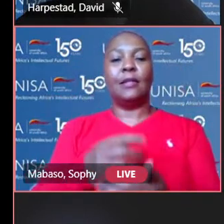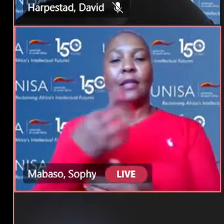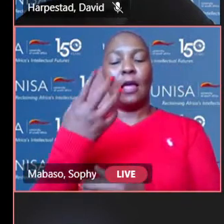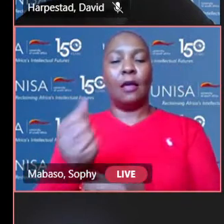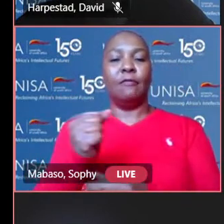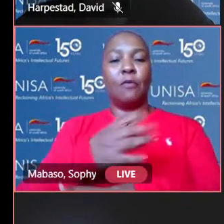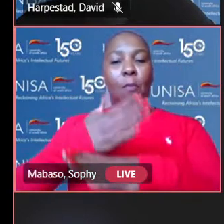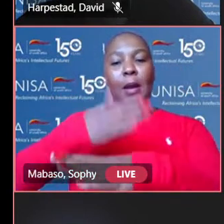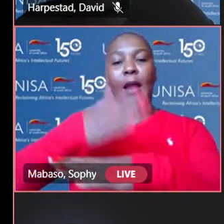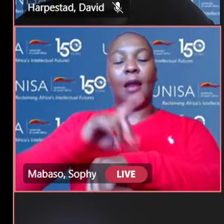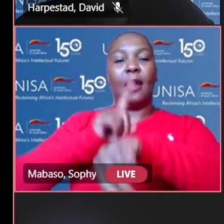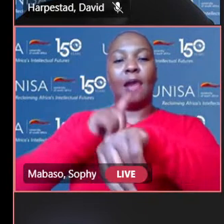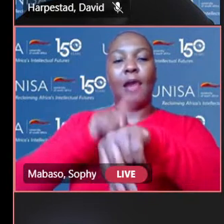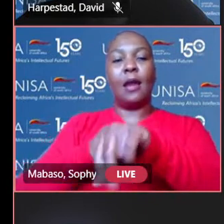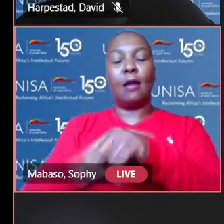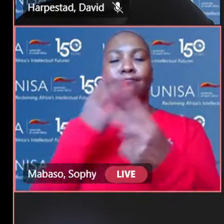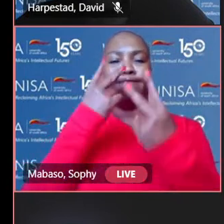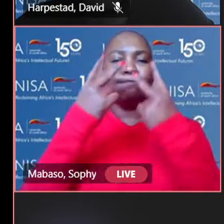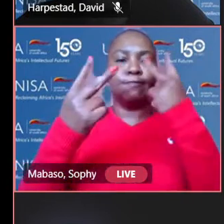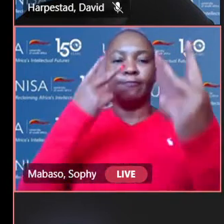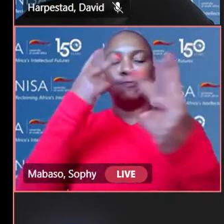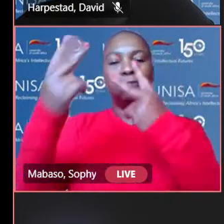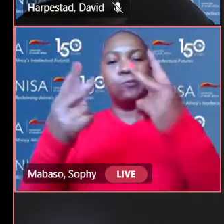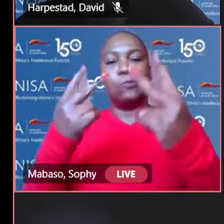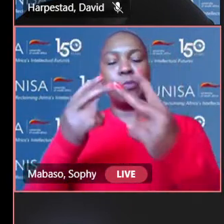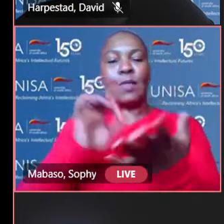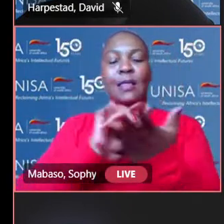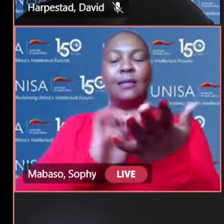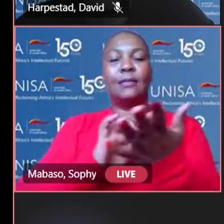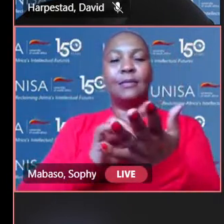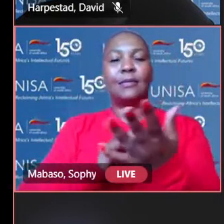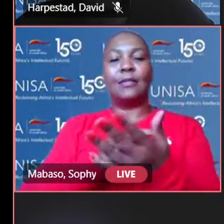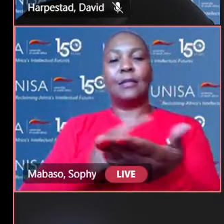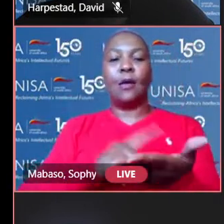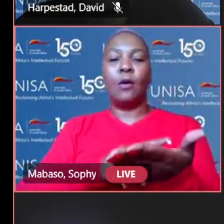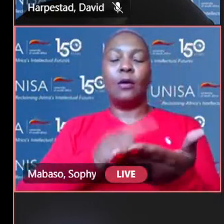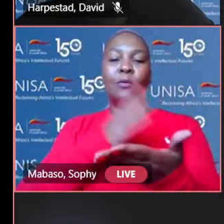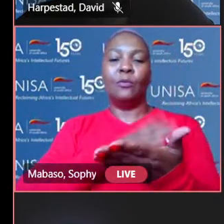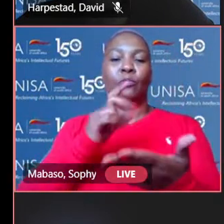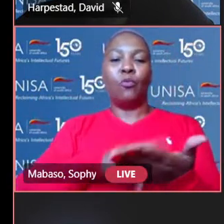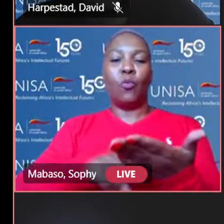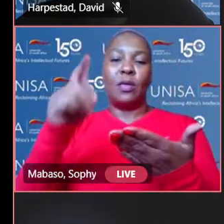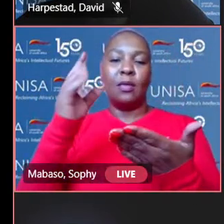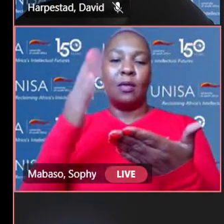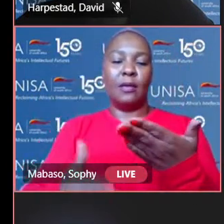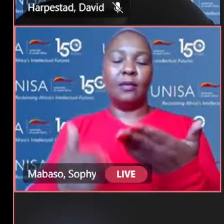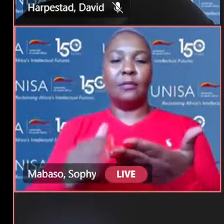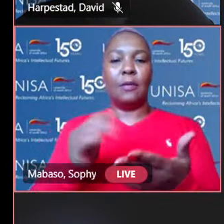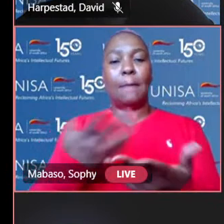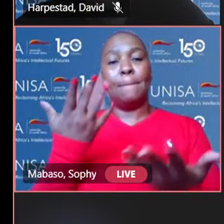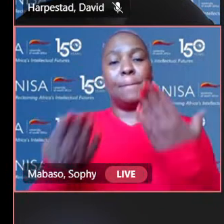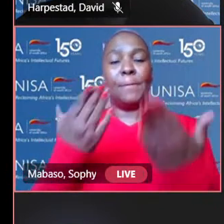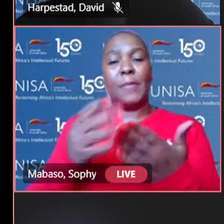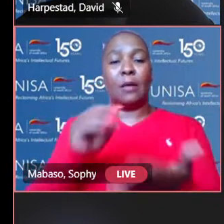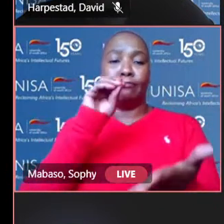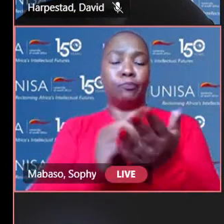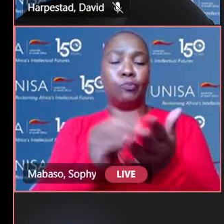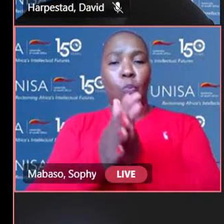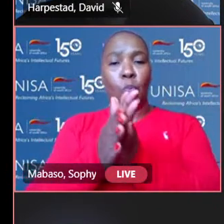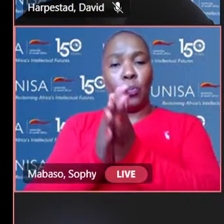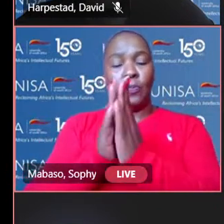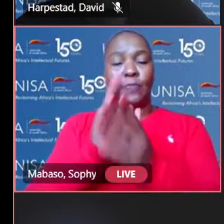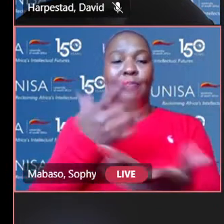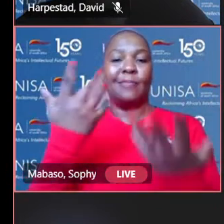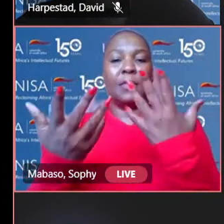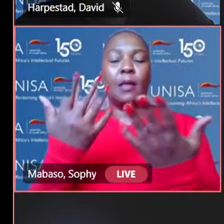can even visit the digital access centers during weekends. You can even make a request if you want to visit the center. If, let's say,